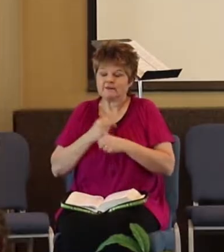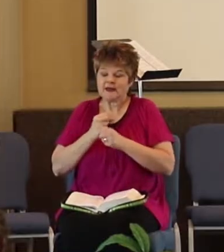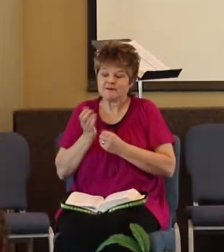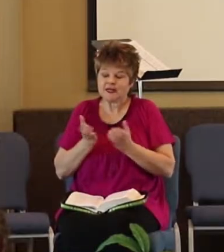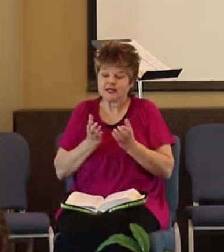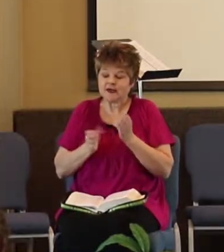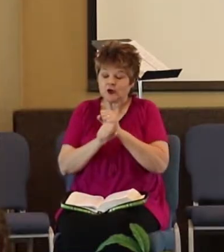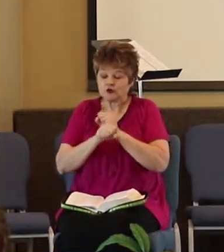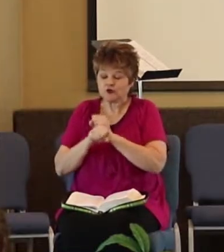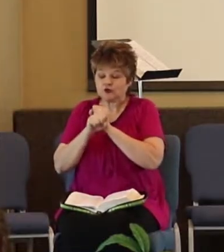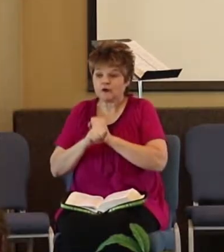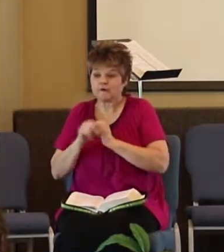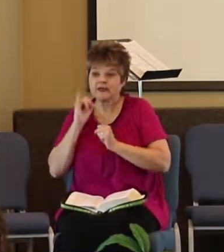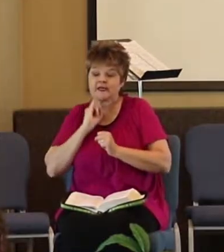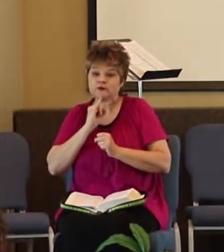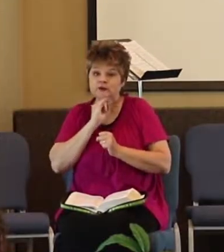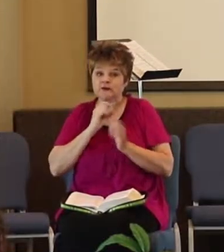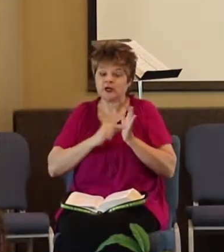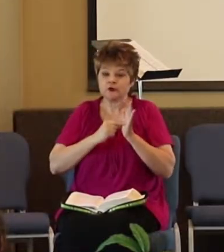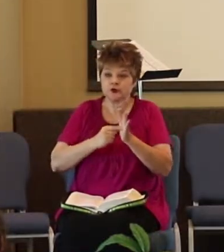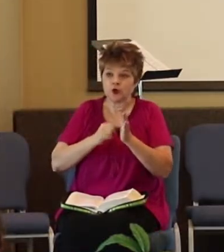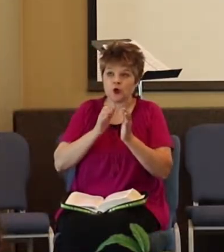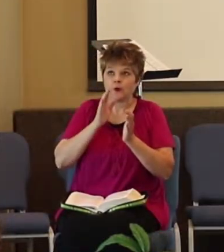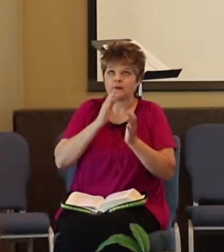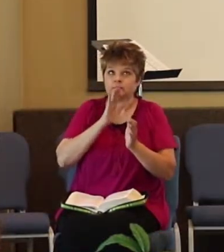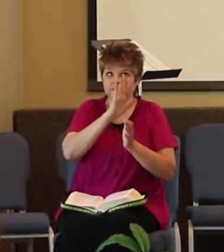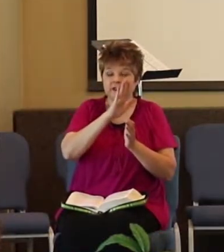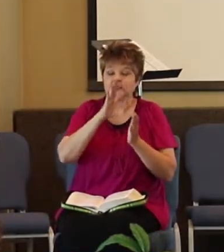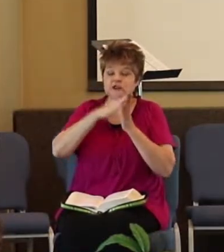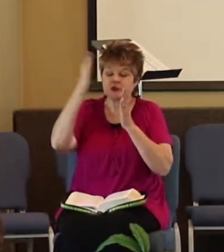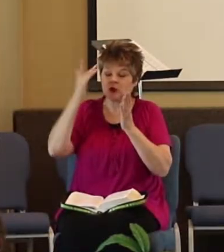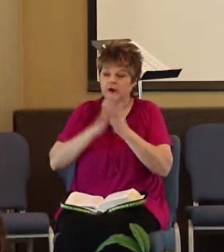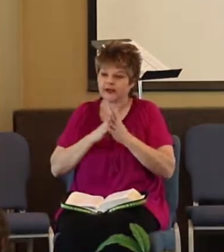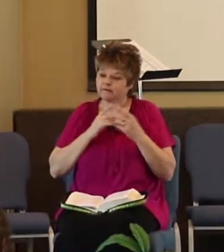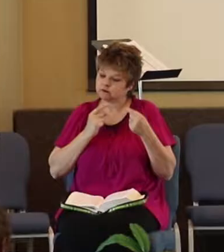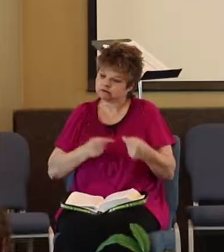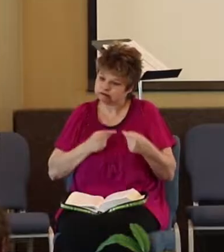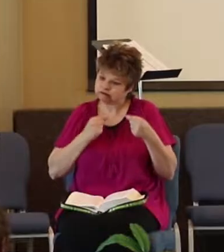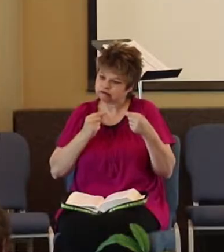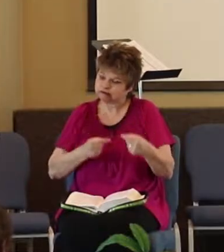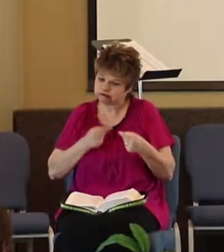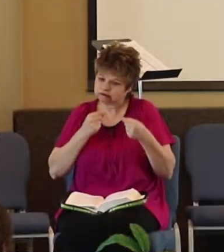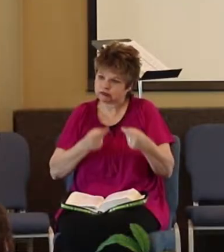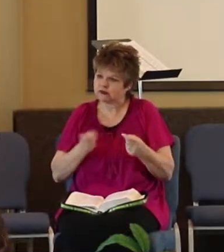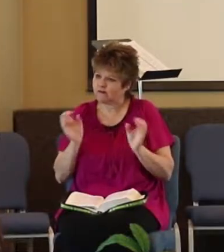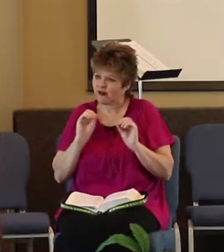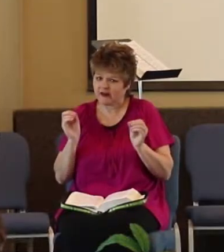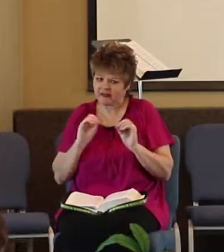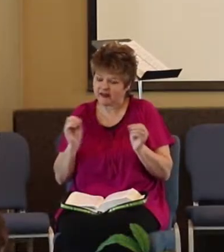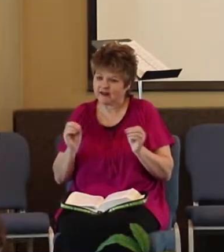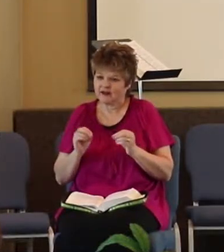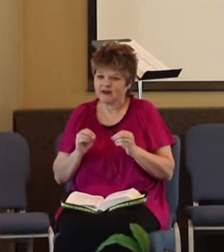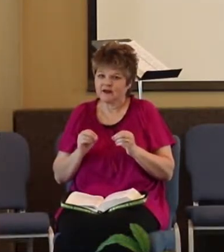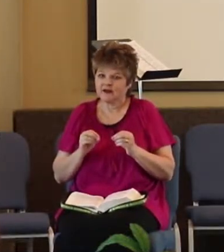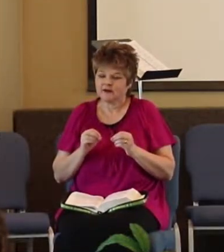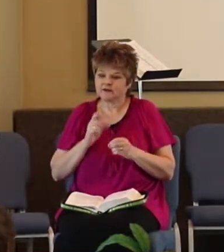show my glory.' But I said, 'I have toiled in vain. I have spent my strength for nothing in vanity. Yet surely the justice